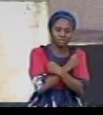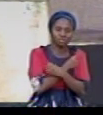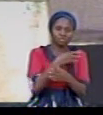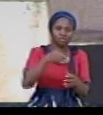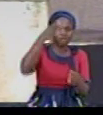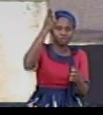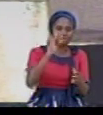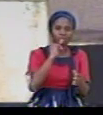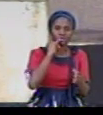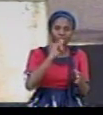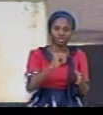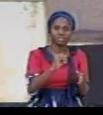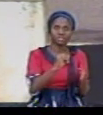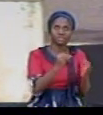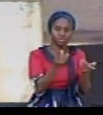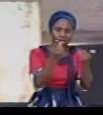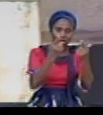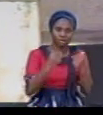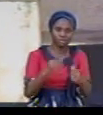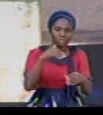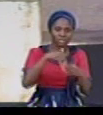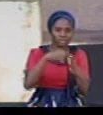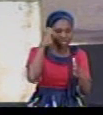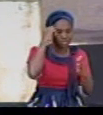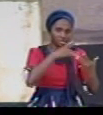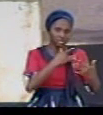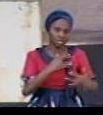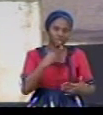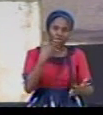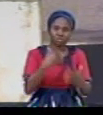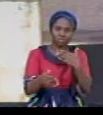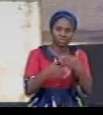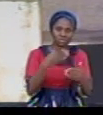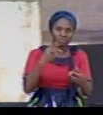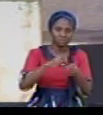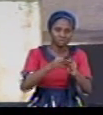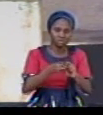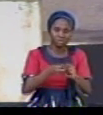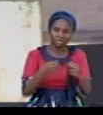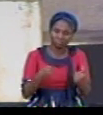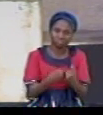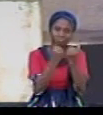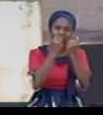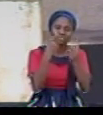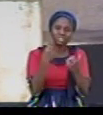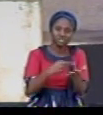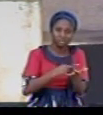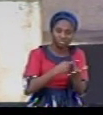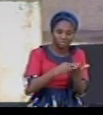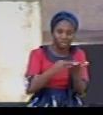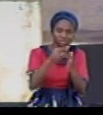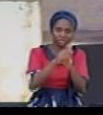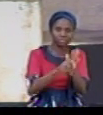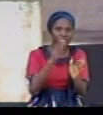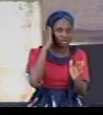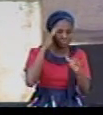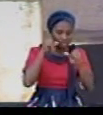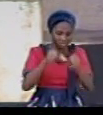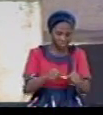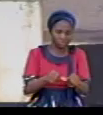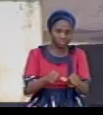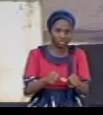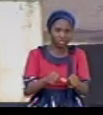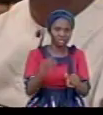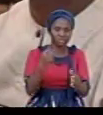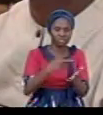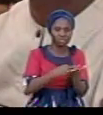heart. Whatever the challenge and whatever the difficulty, your righteousness will remain, your